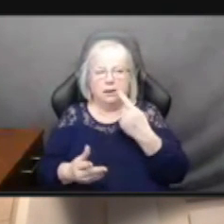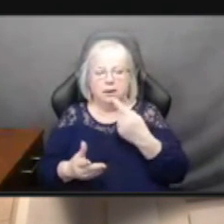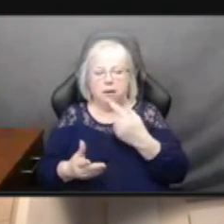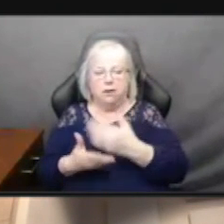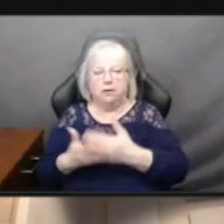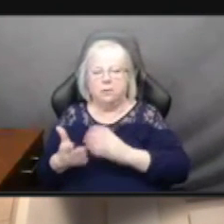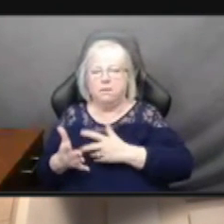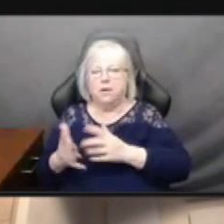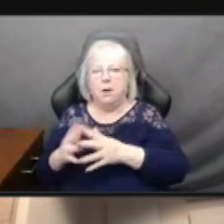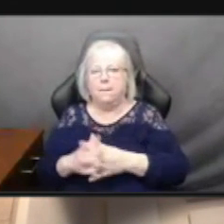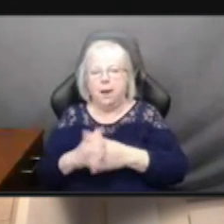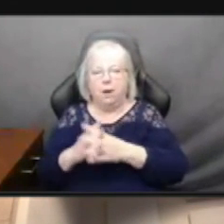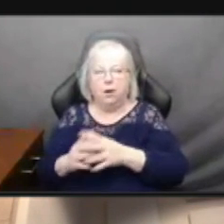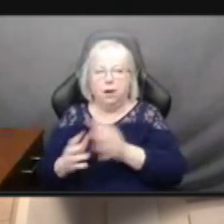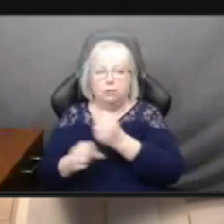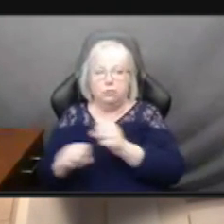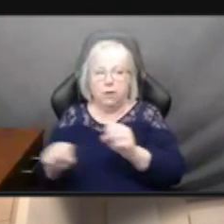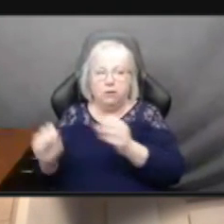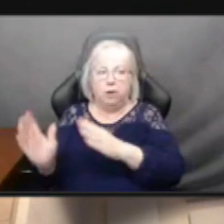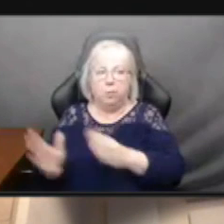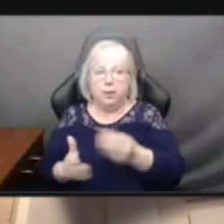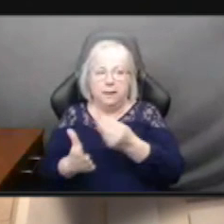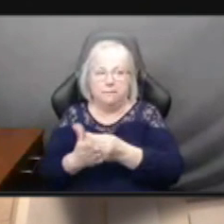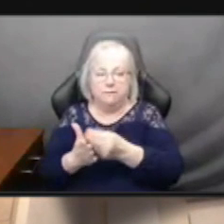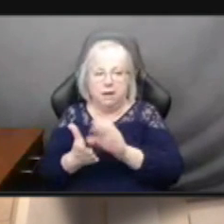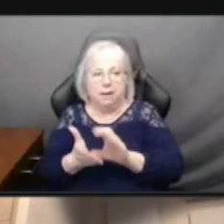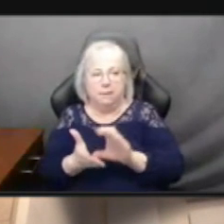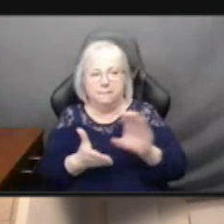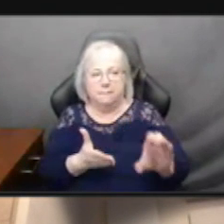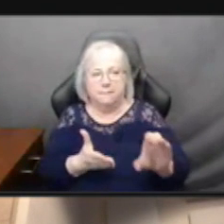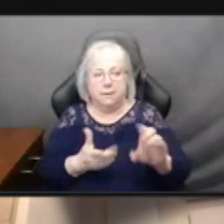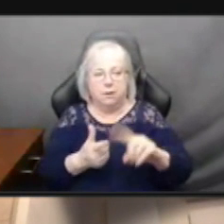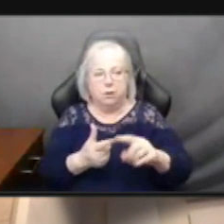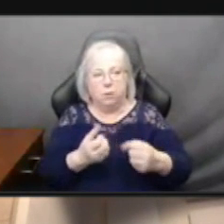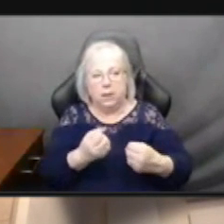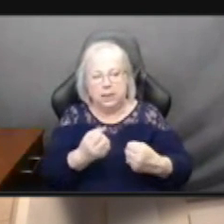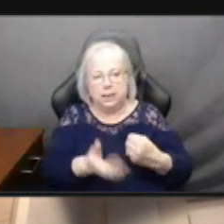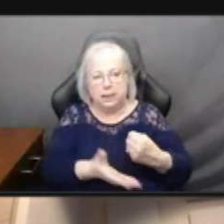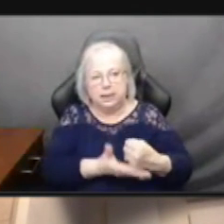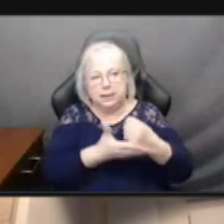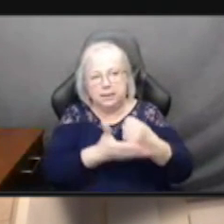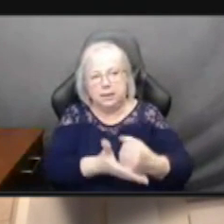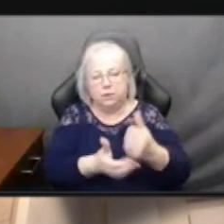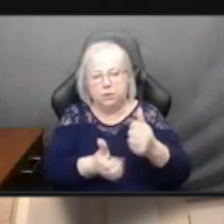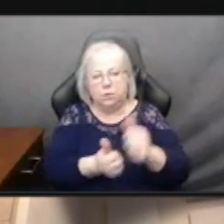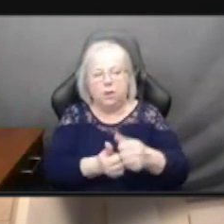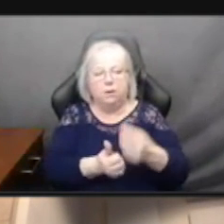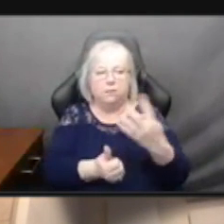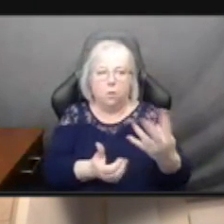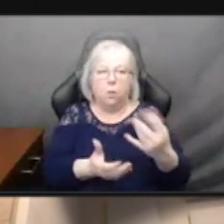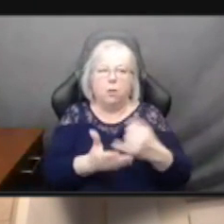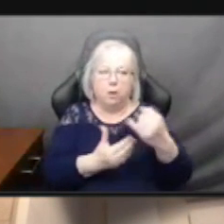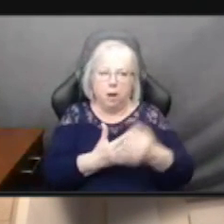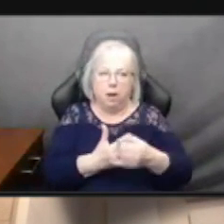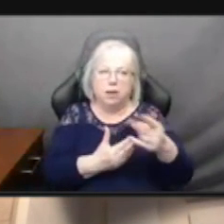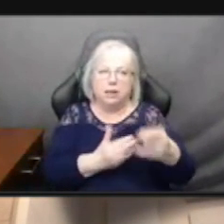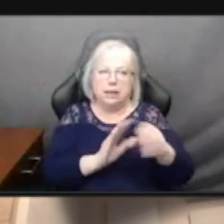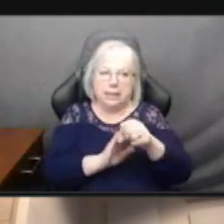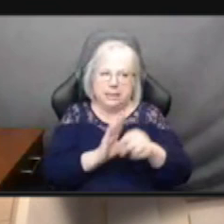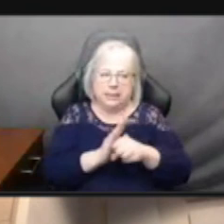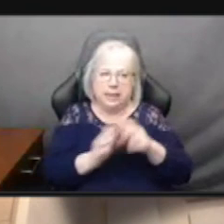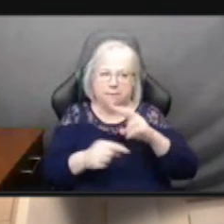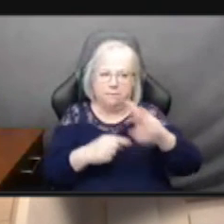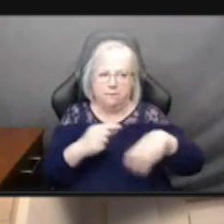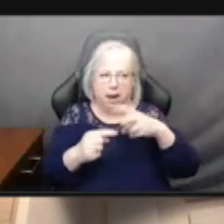American Rescue Plan funding to assist with 4 projects that they have there, enclosing the